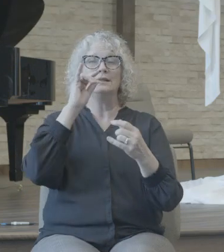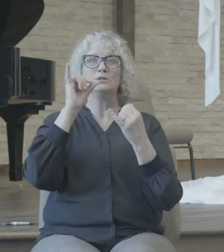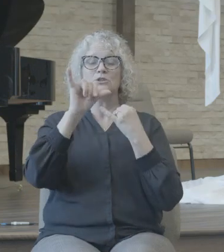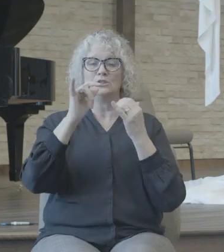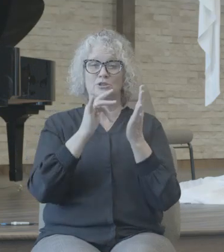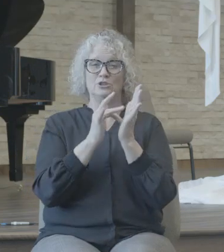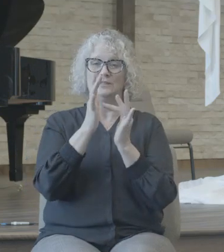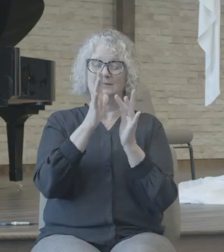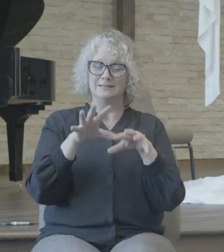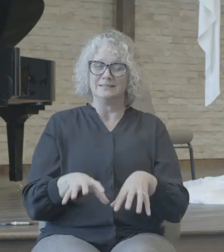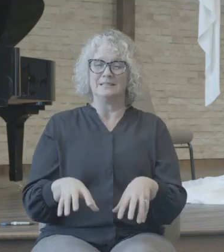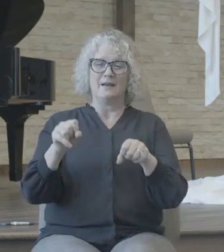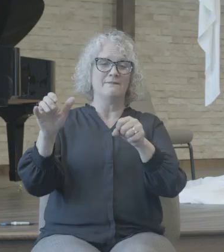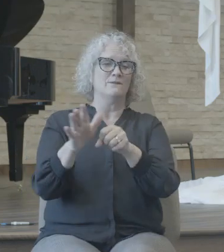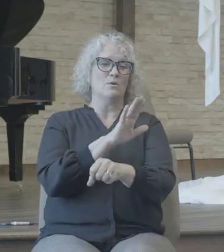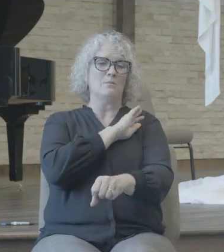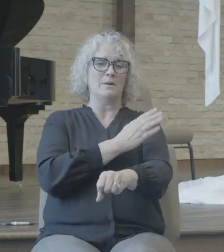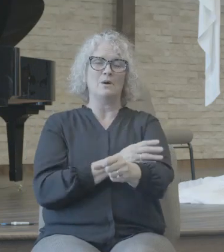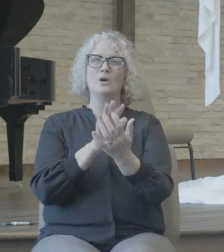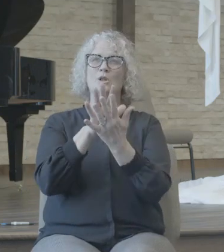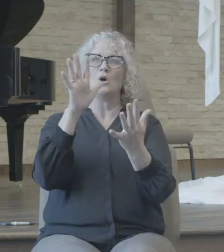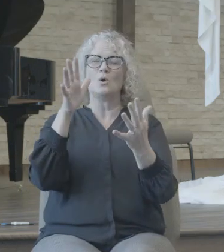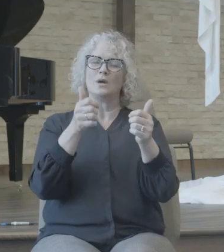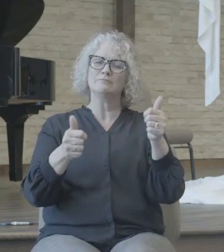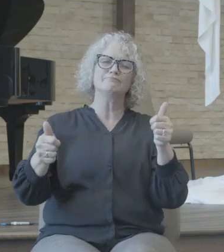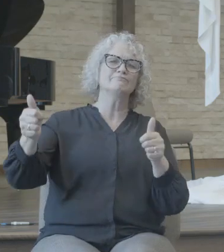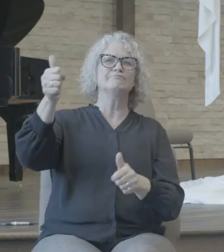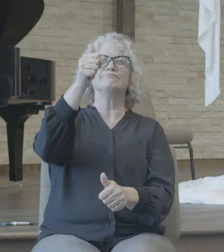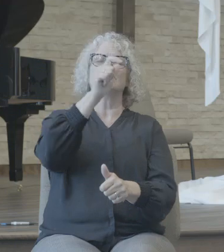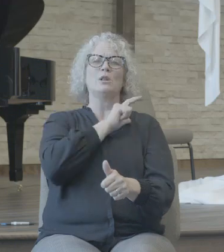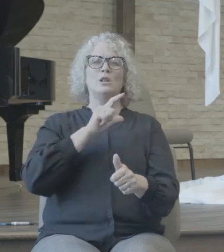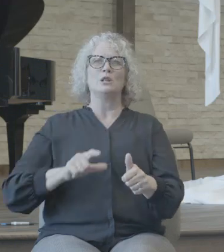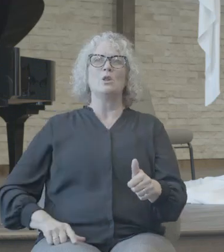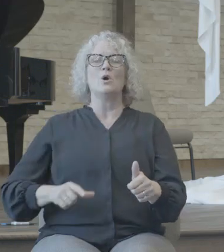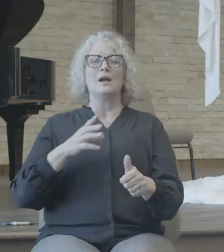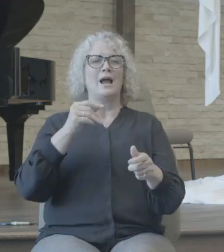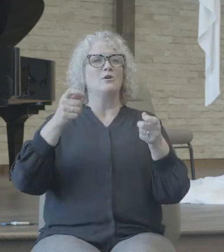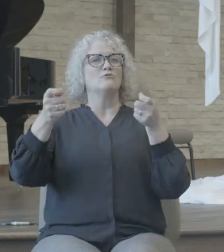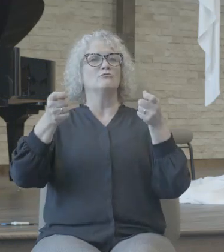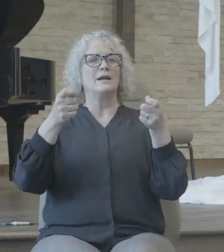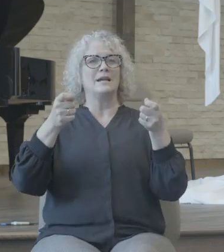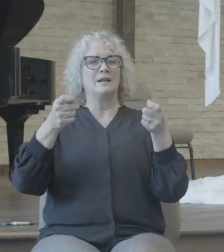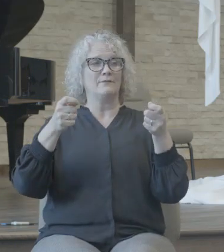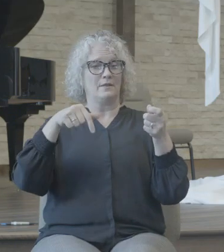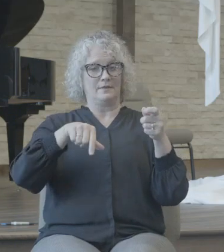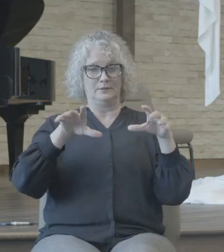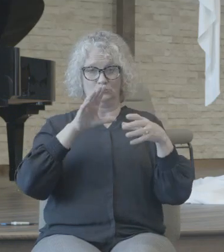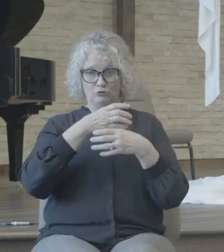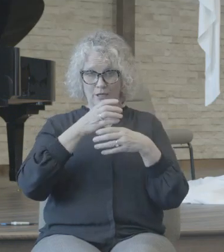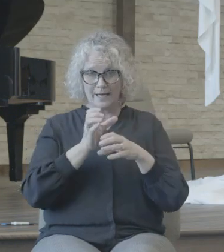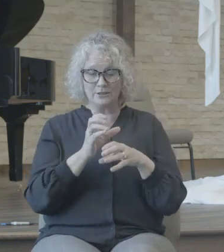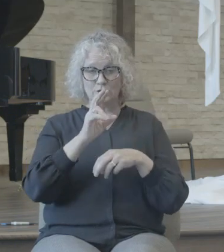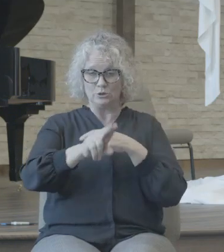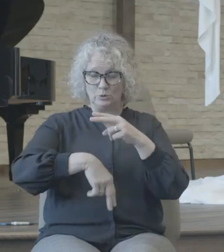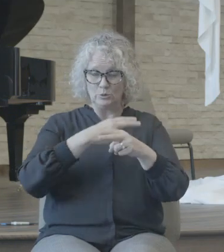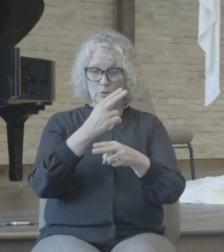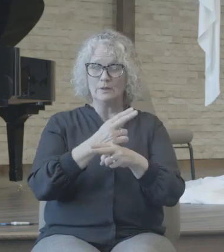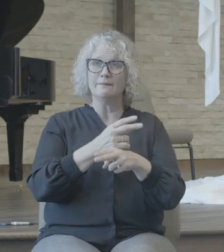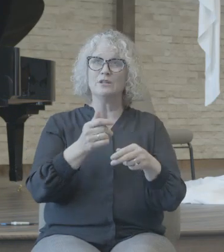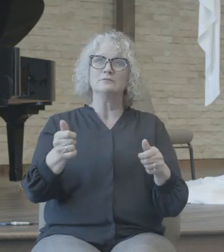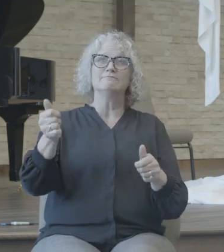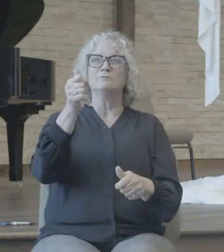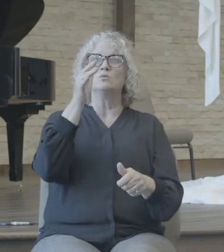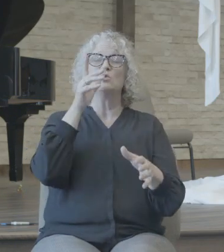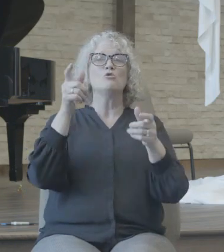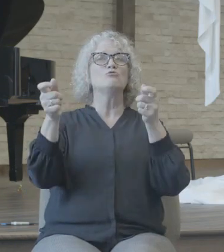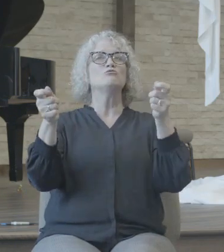glory again as Lord of all. And he is reigning over this creation and this universe. And will reign